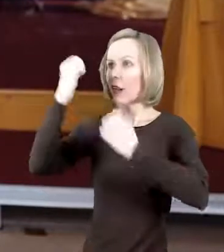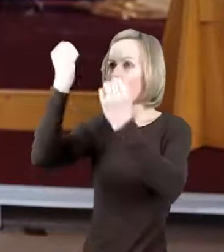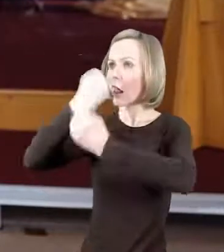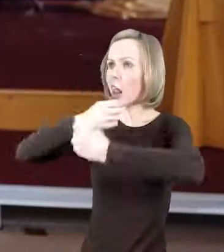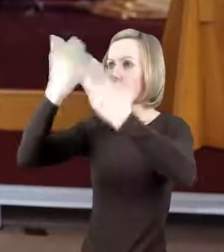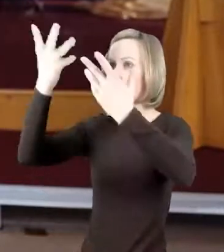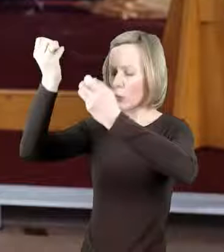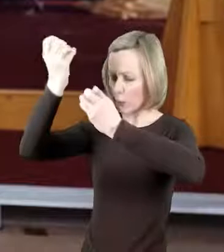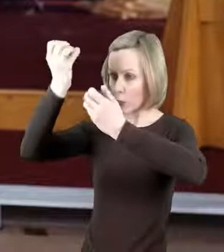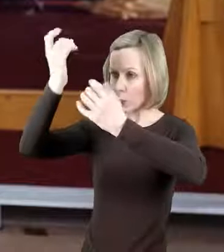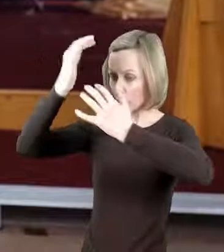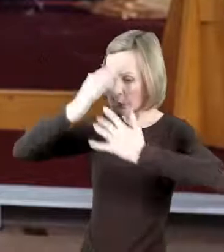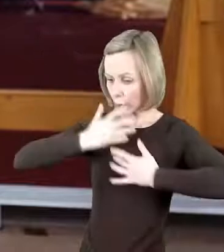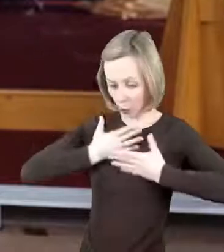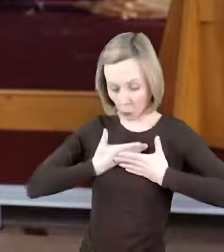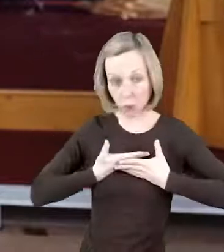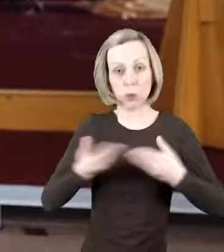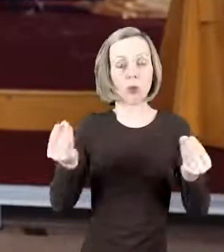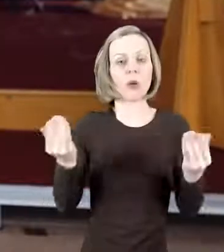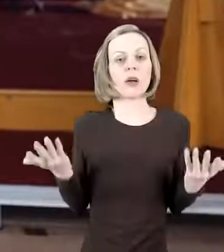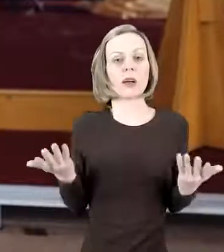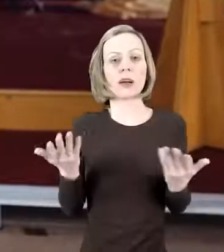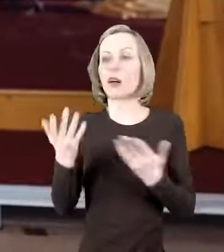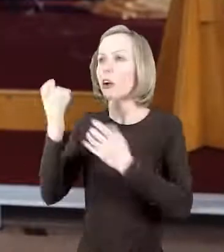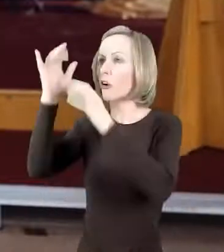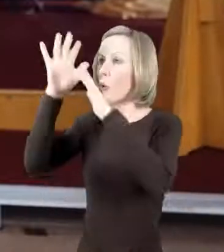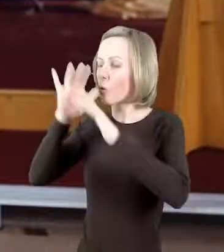glory. So we pray.